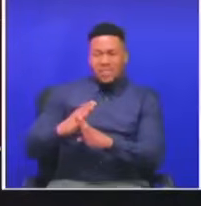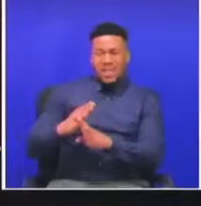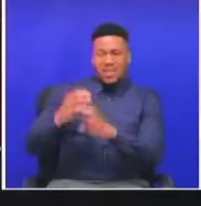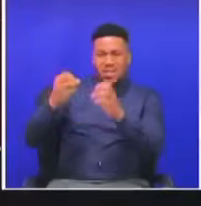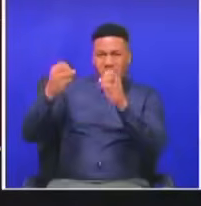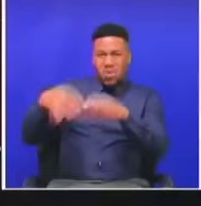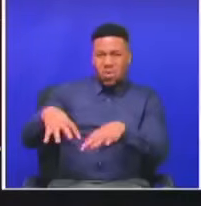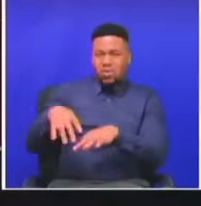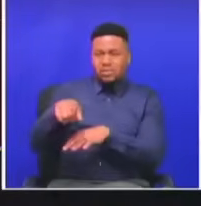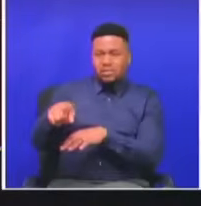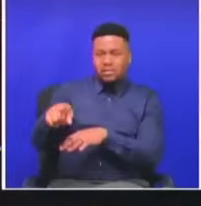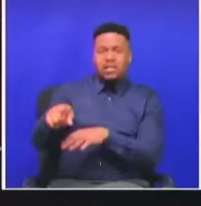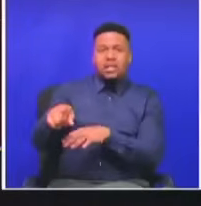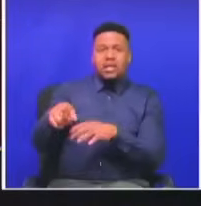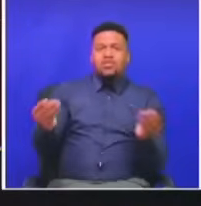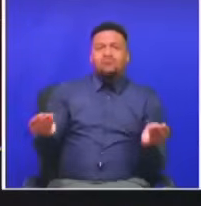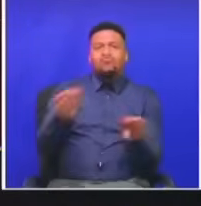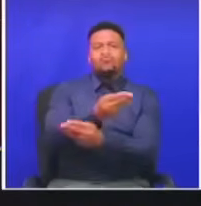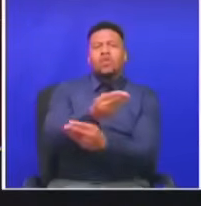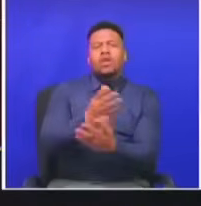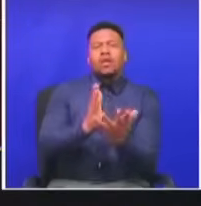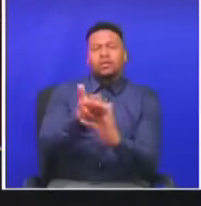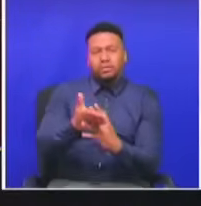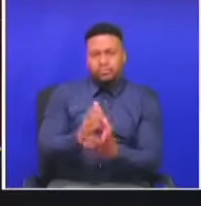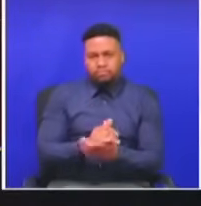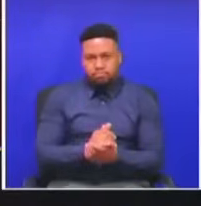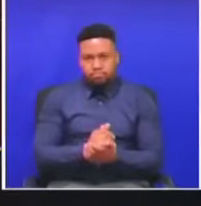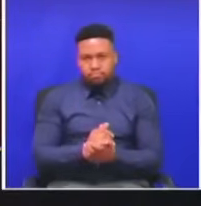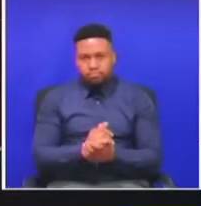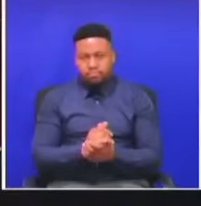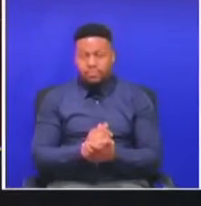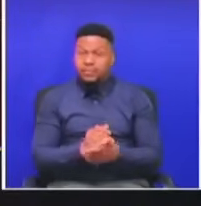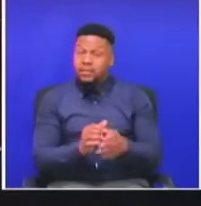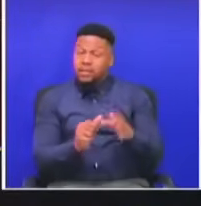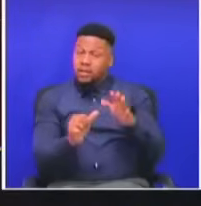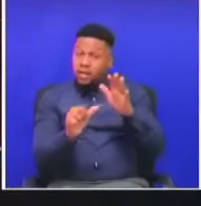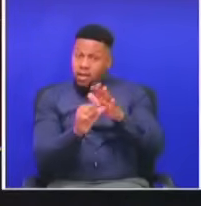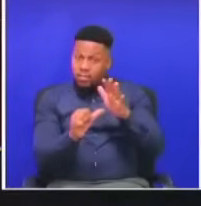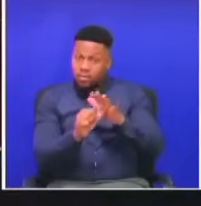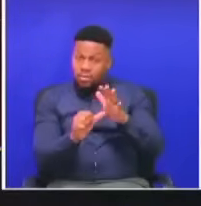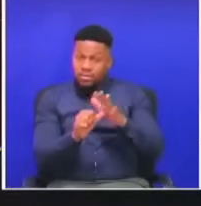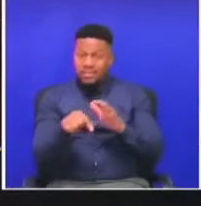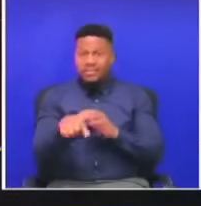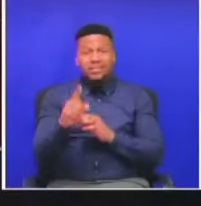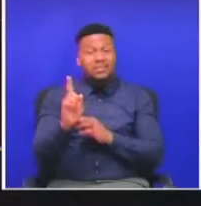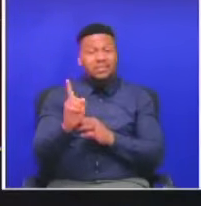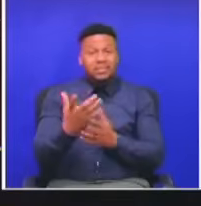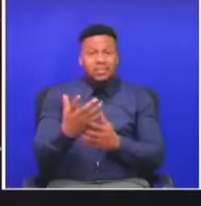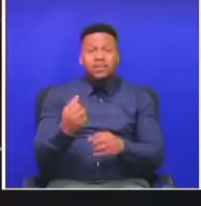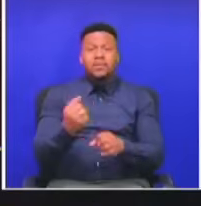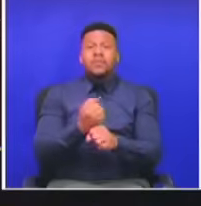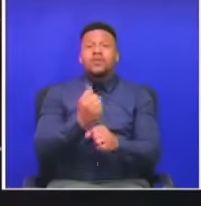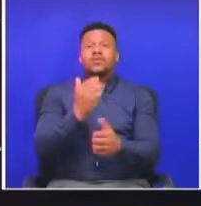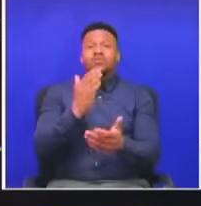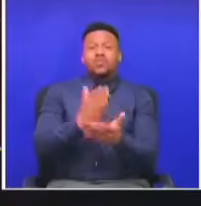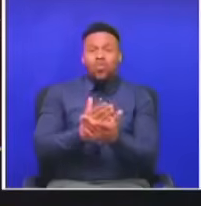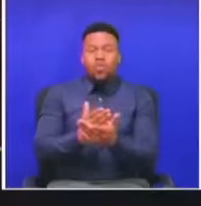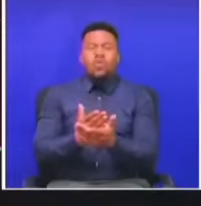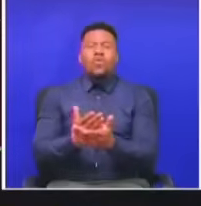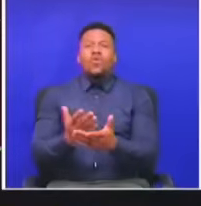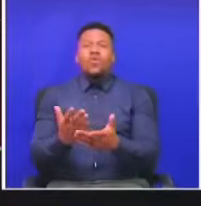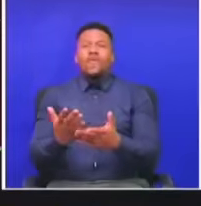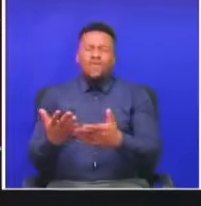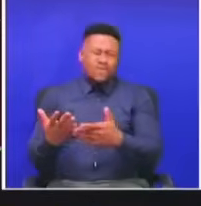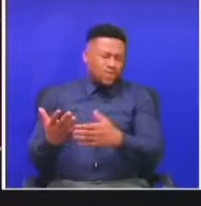access. A crucial part of this work is to make full use of the opportunities that are presented by the